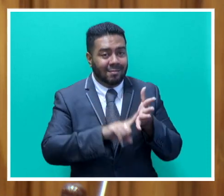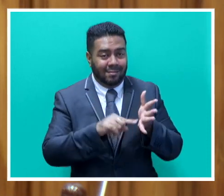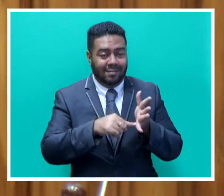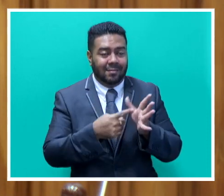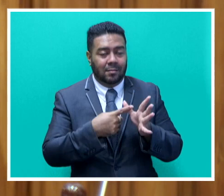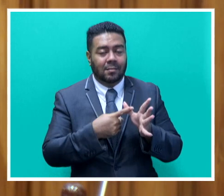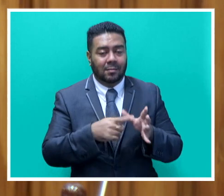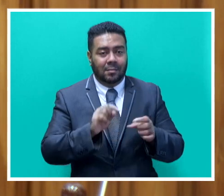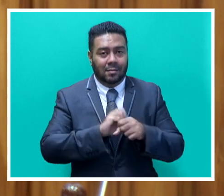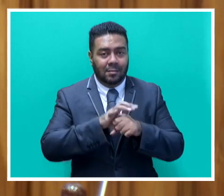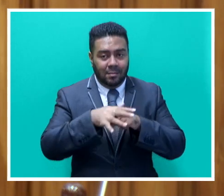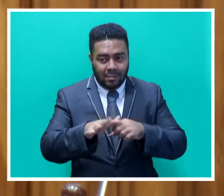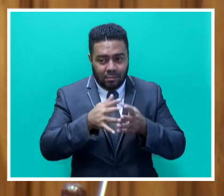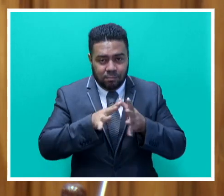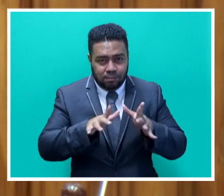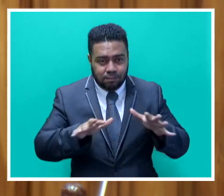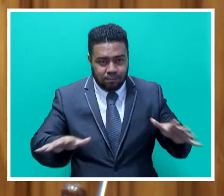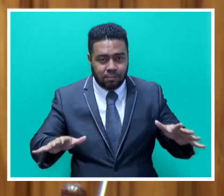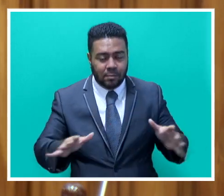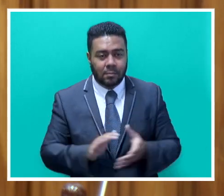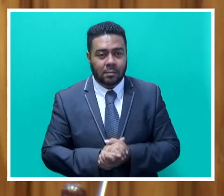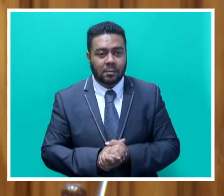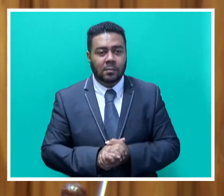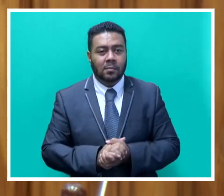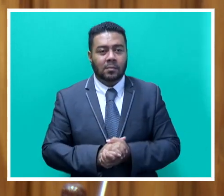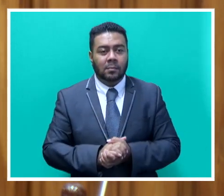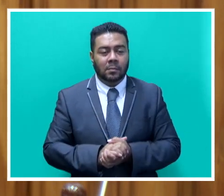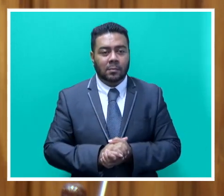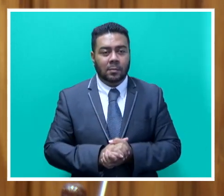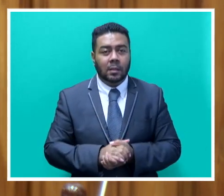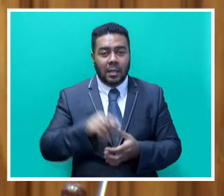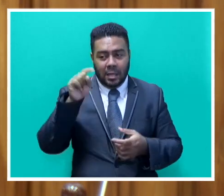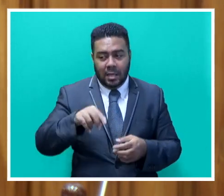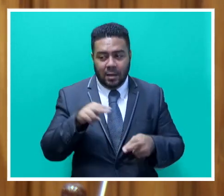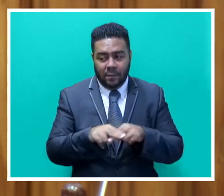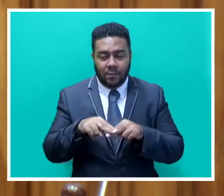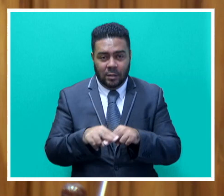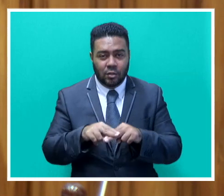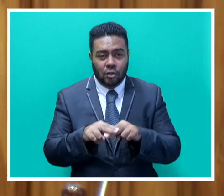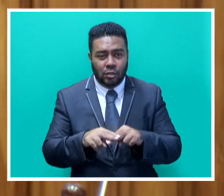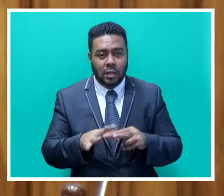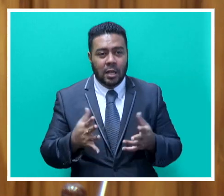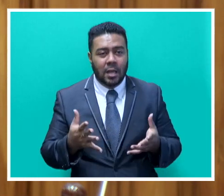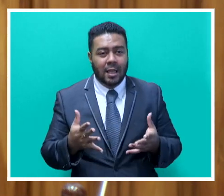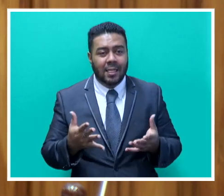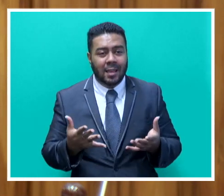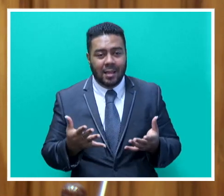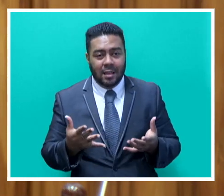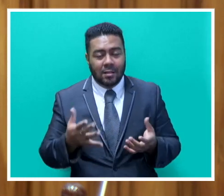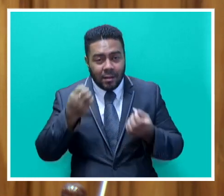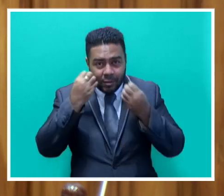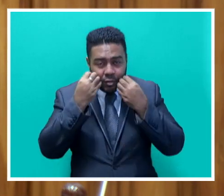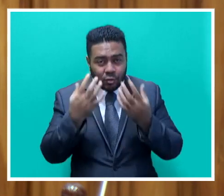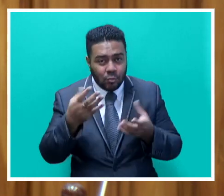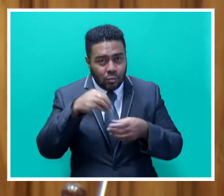is even more transmissible than the common flu or influenza virus. Here in Fiji, the evidence is showing that we are on the right track in responding to